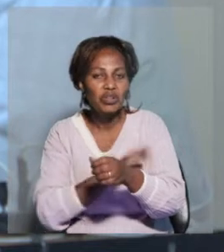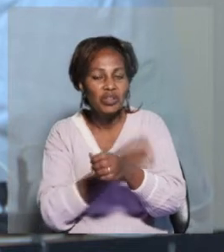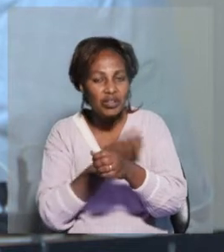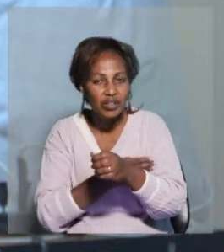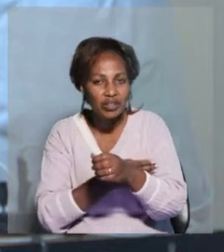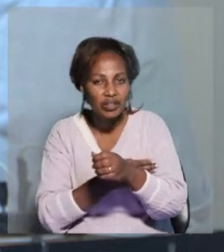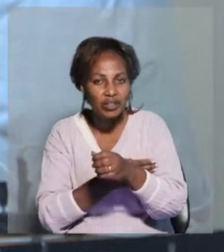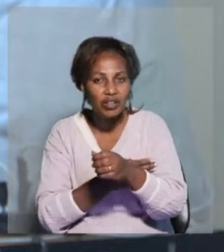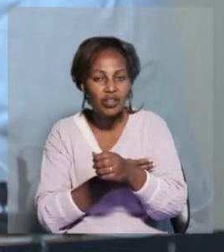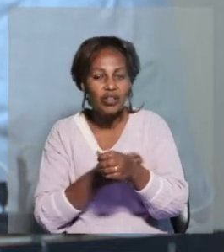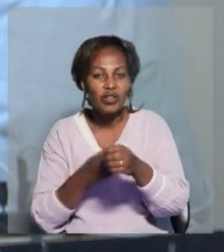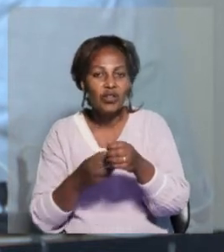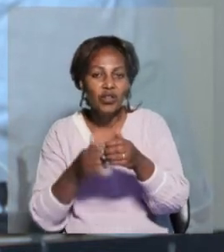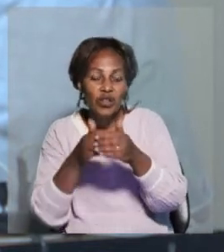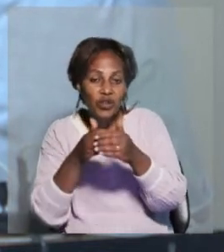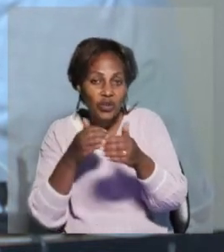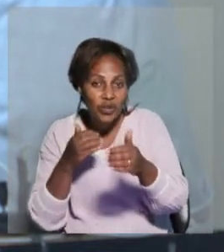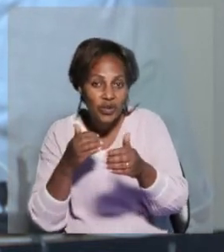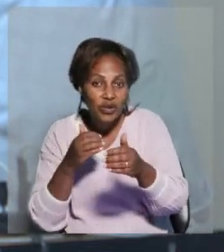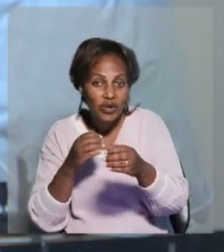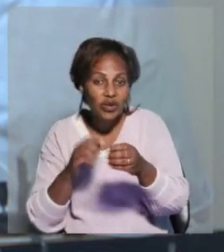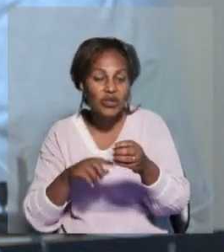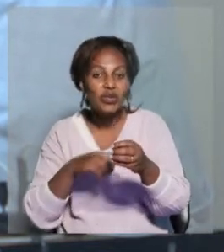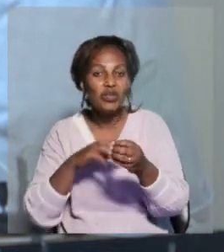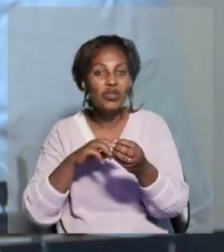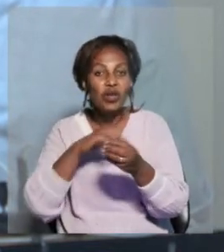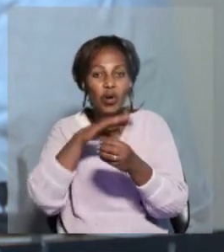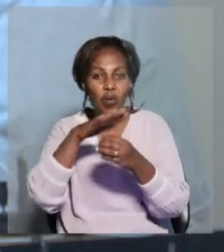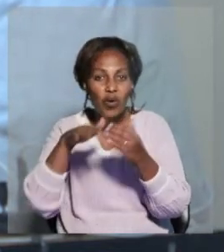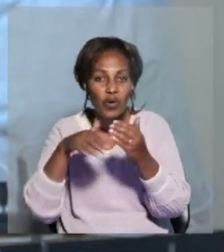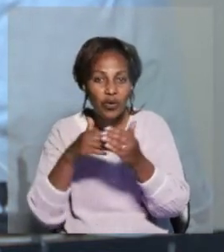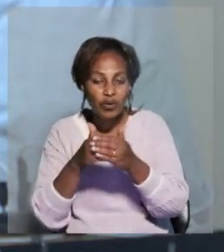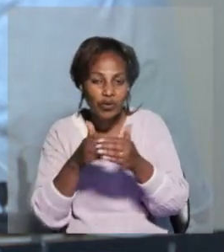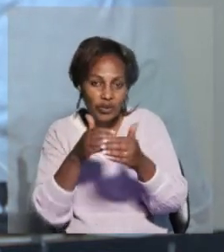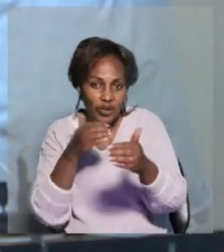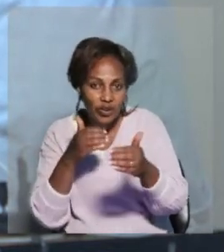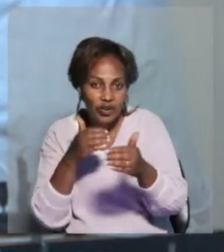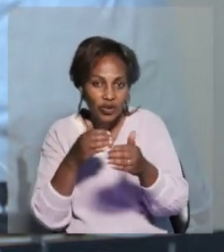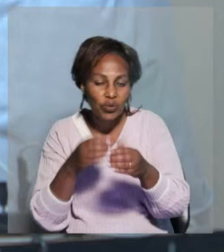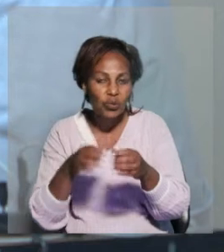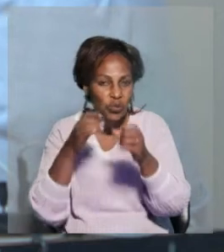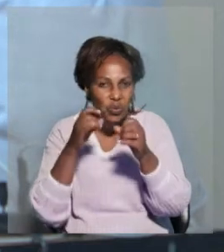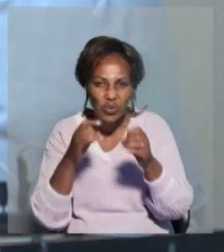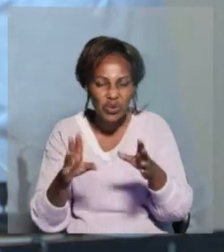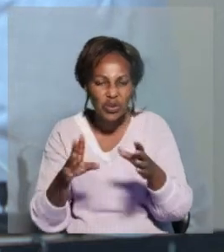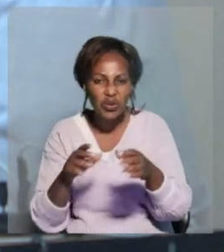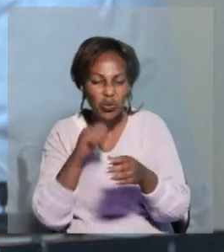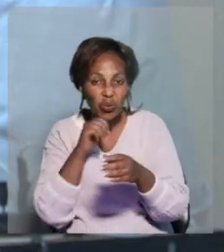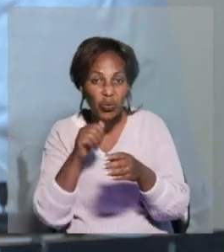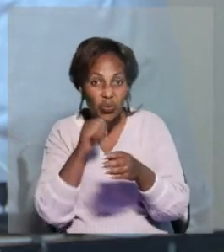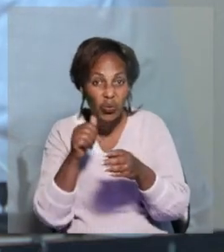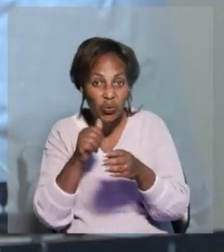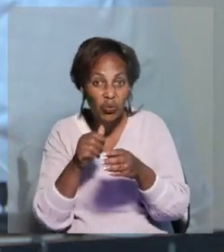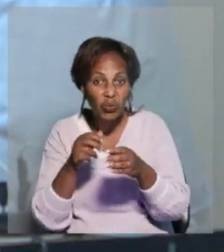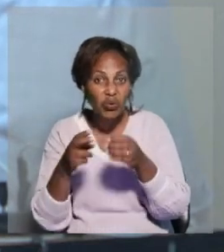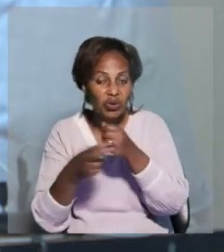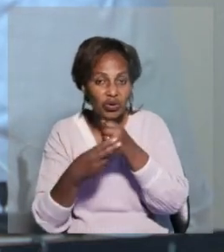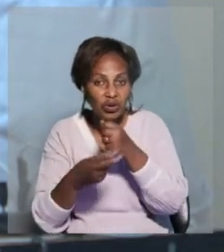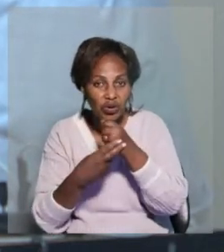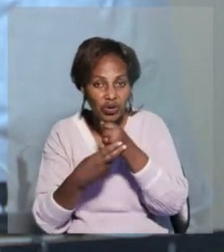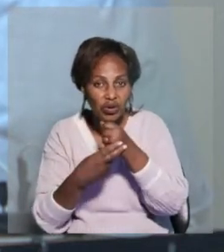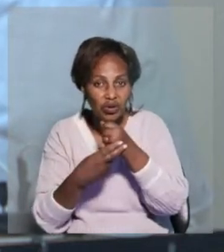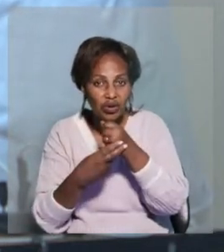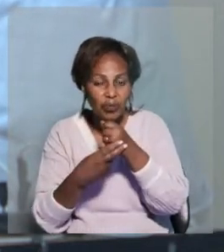Yeah, reducing the amount of energy we use, not wasting, is energy saving.